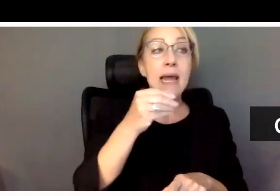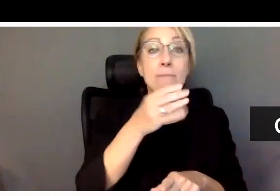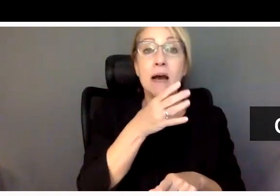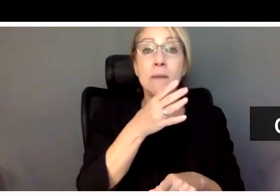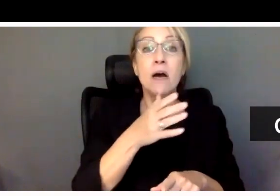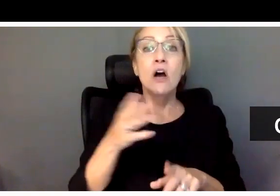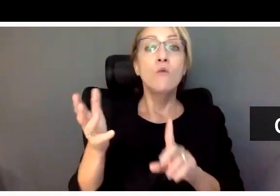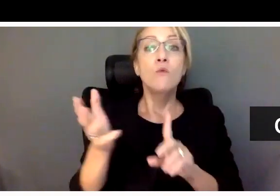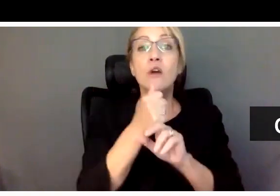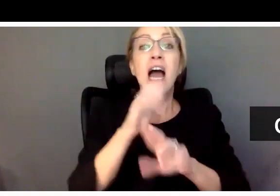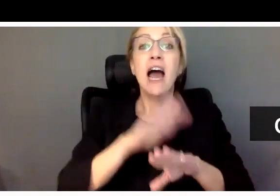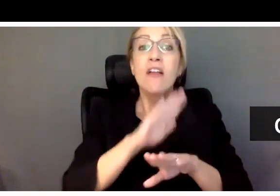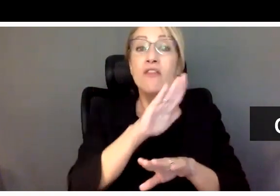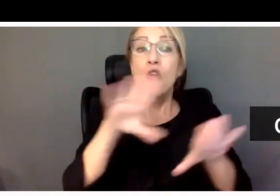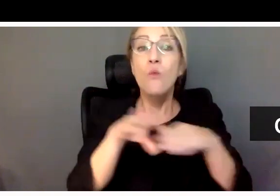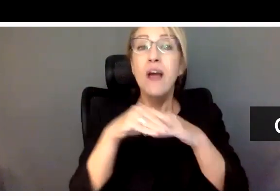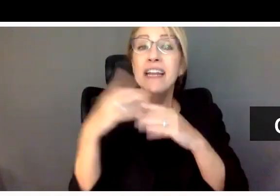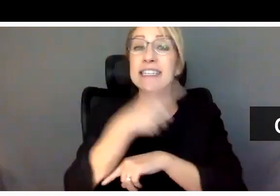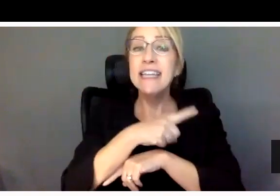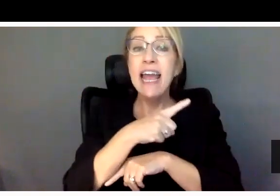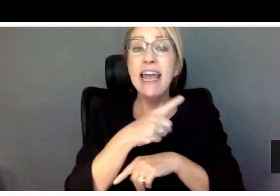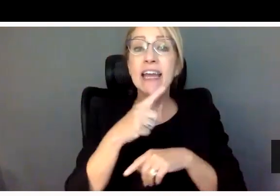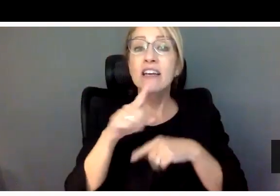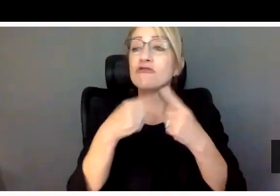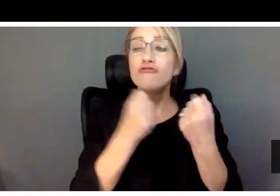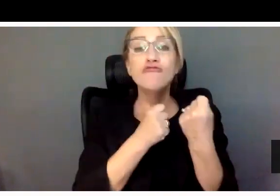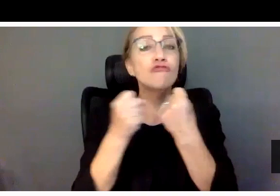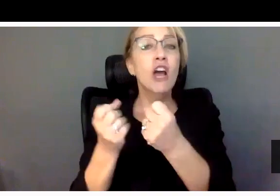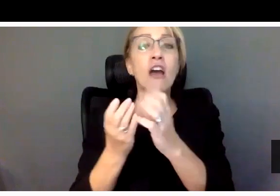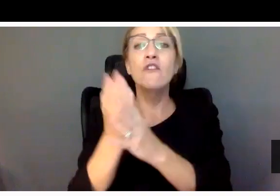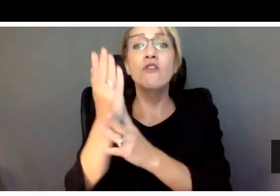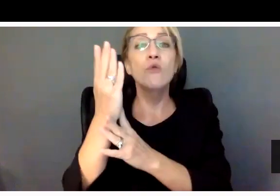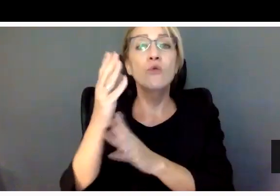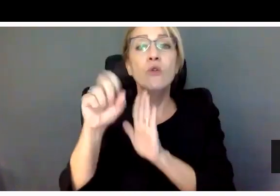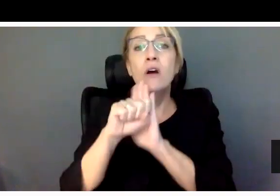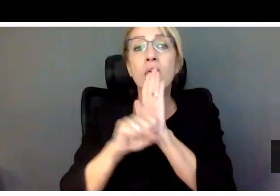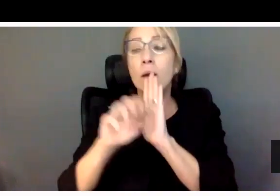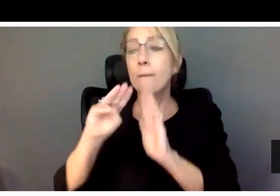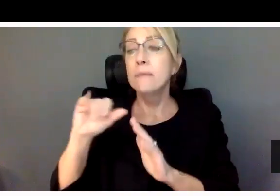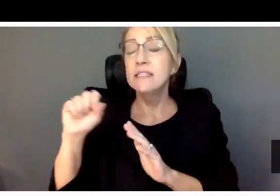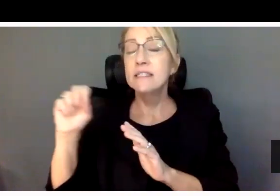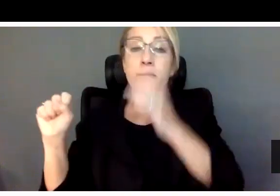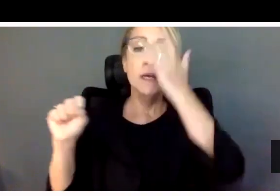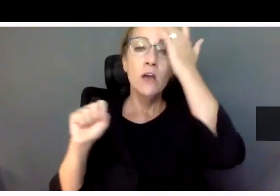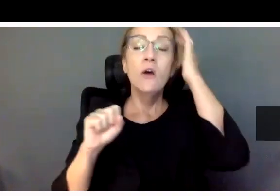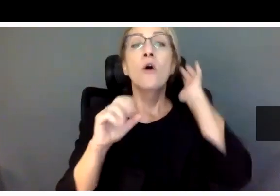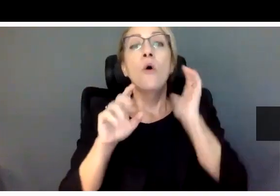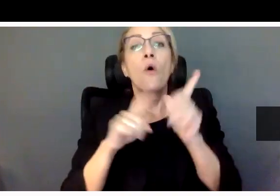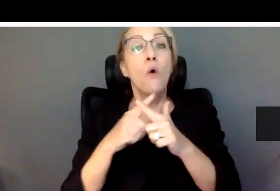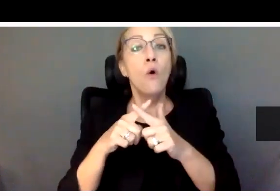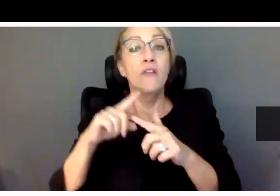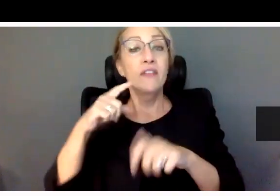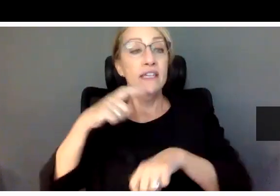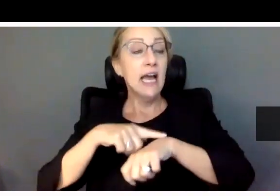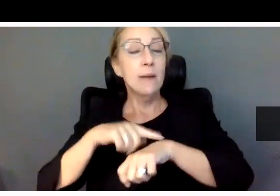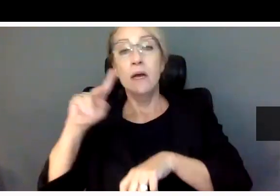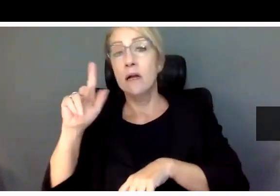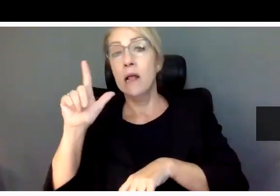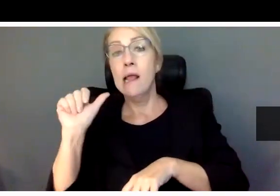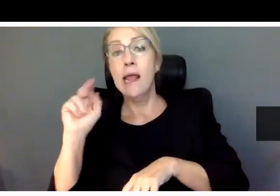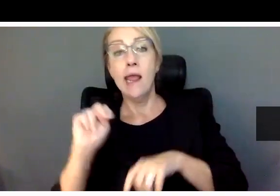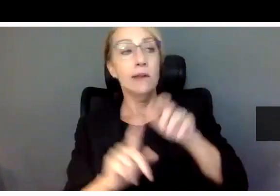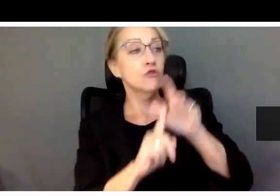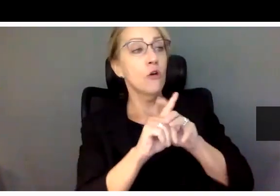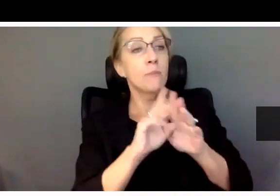through Mississippi, or about the time the Klan came to their house in South Georgia, and he wanted my mother